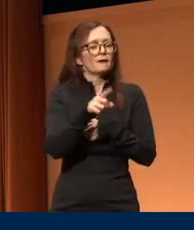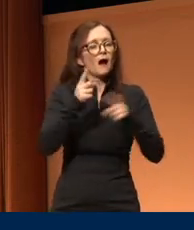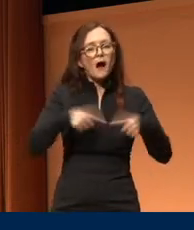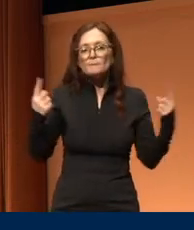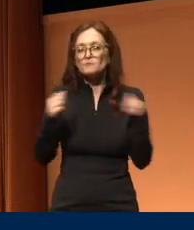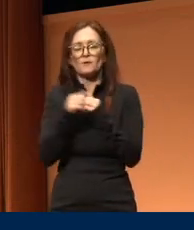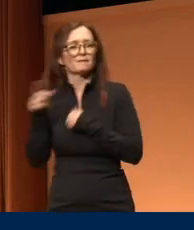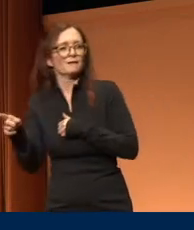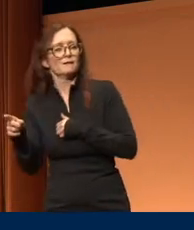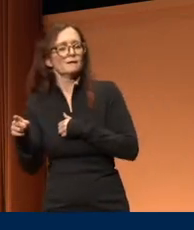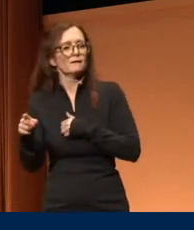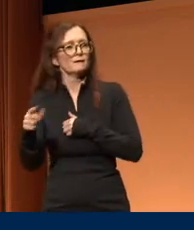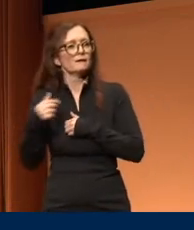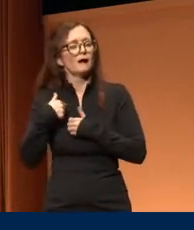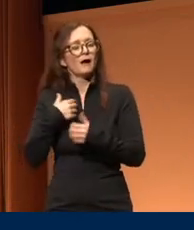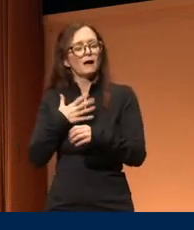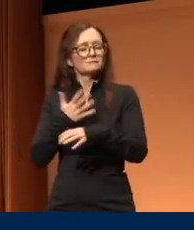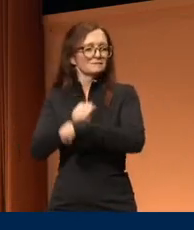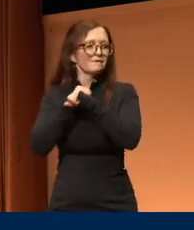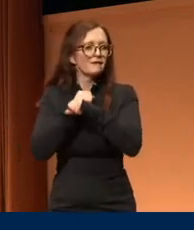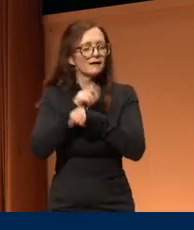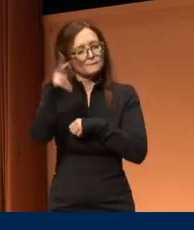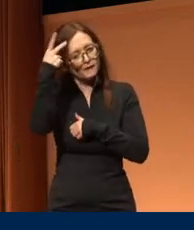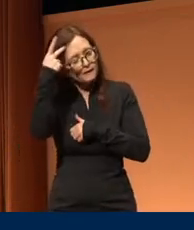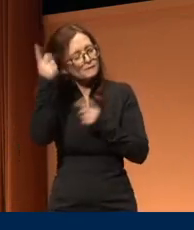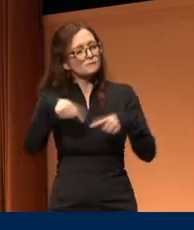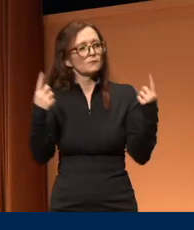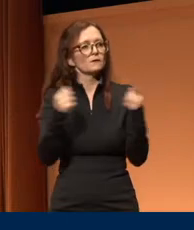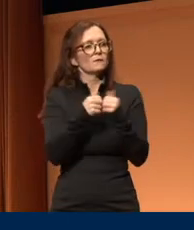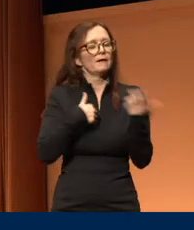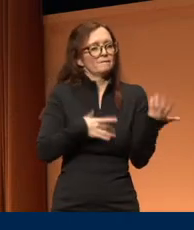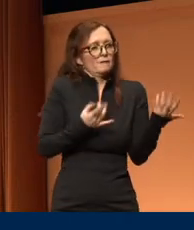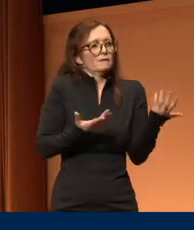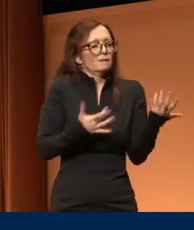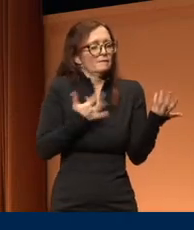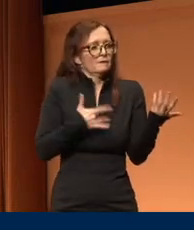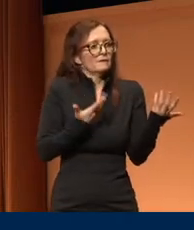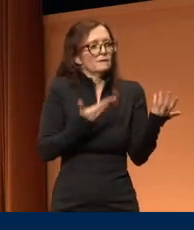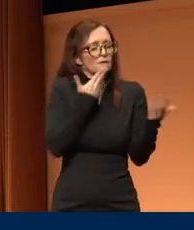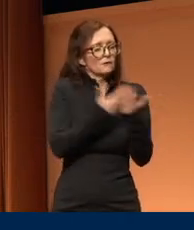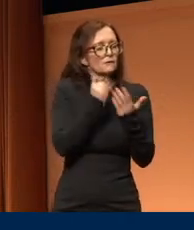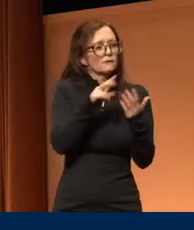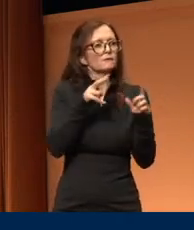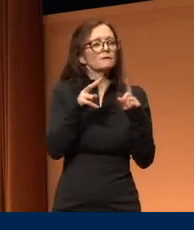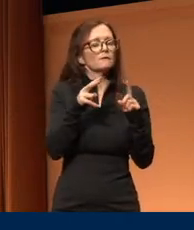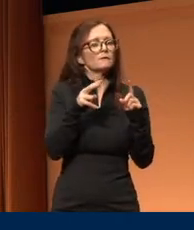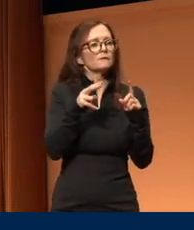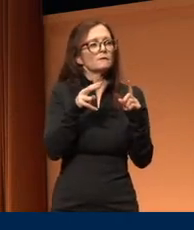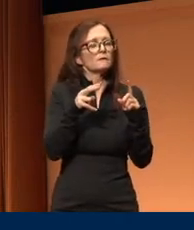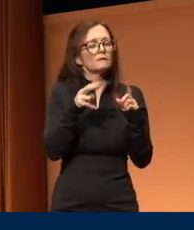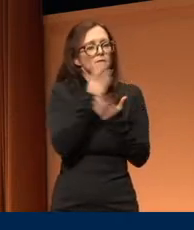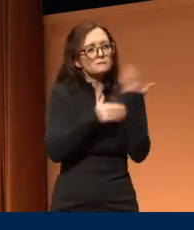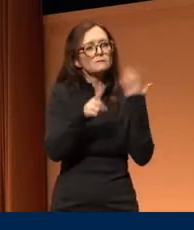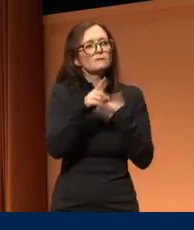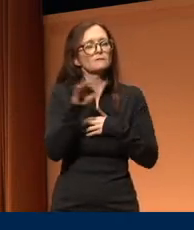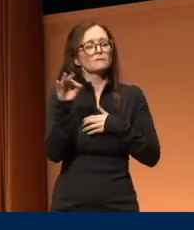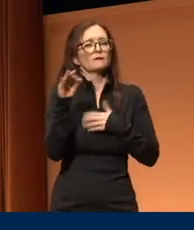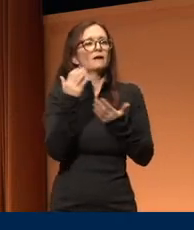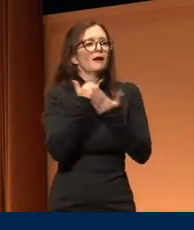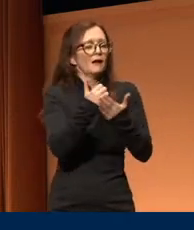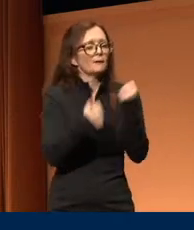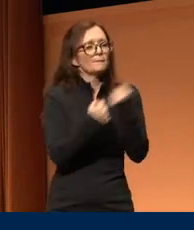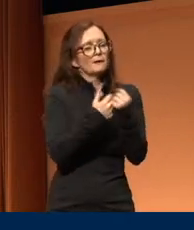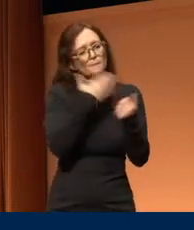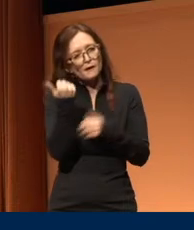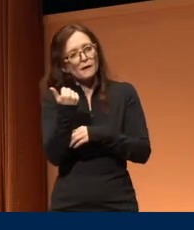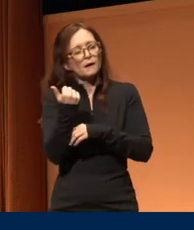opposite by defending political cognitivism, which I define as the view that at least some political questions lend themselves to